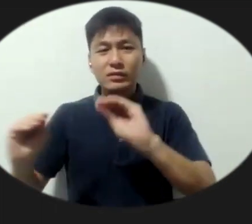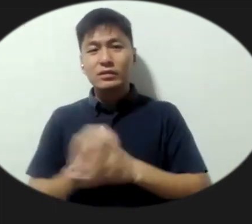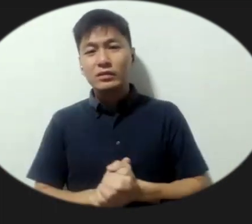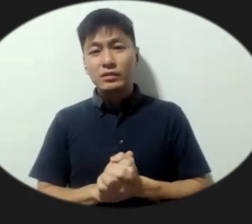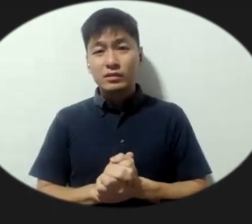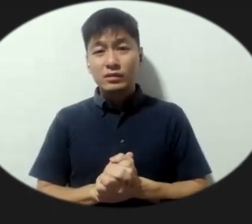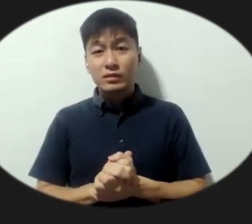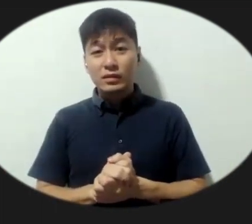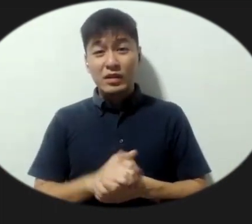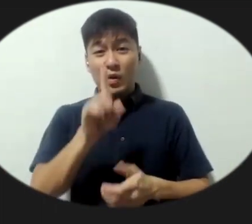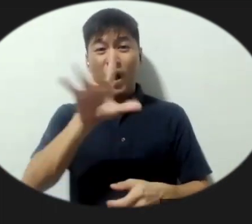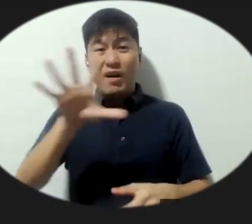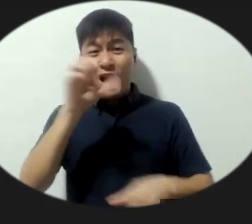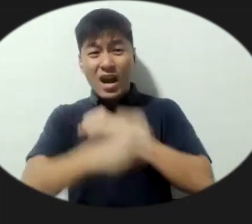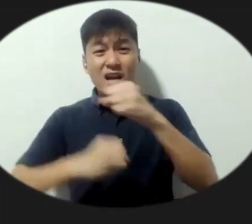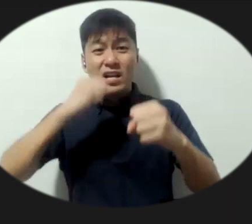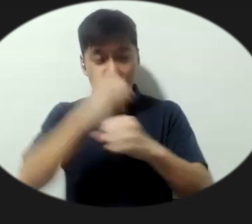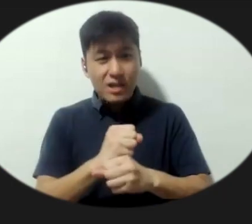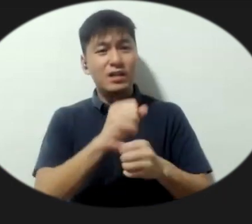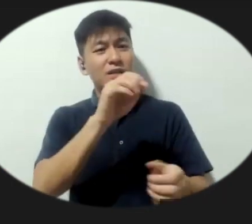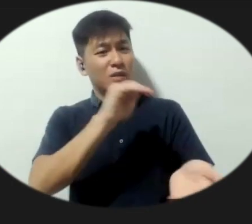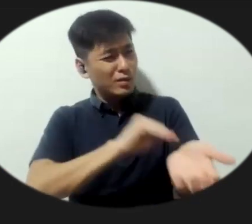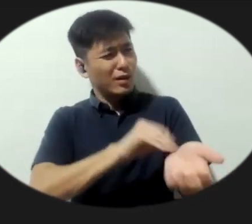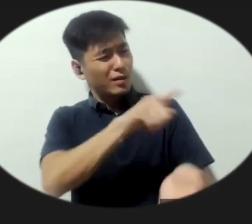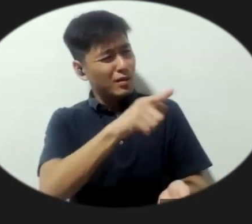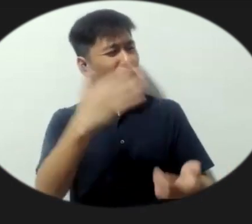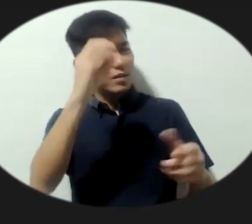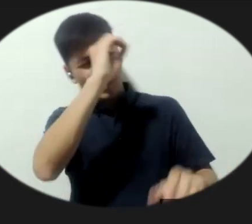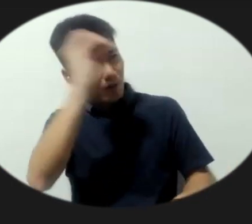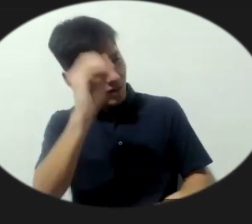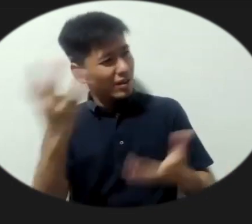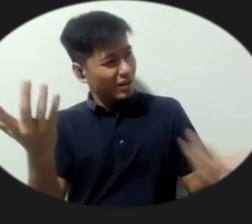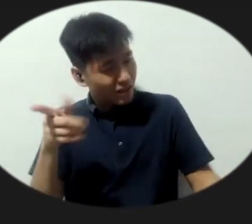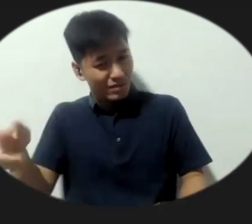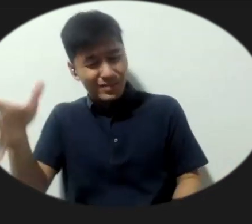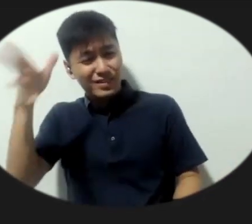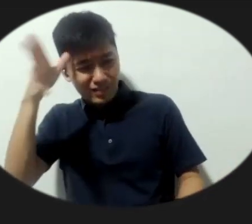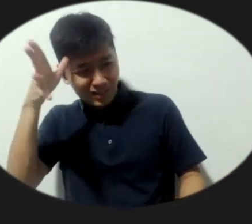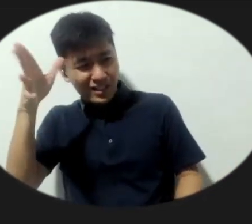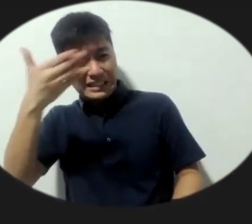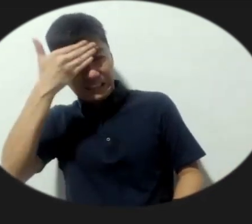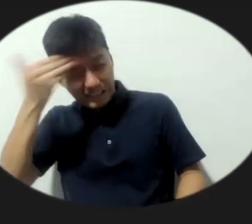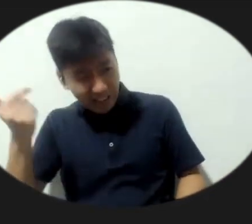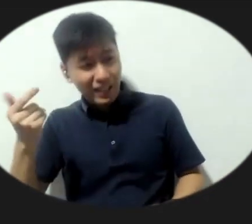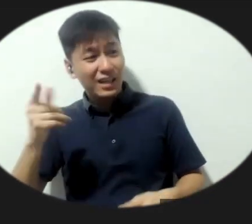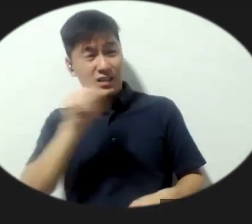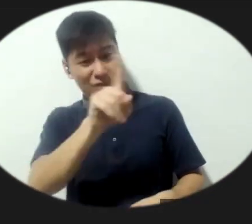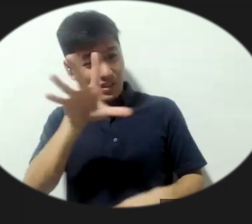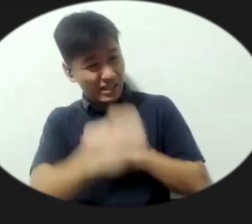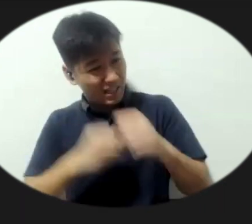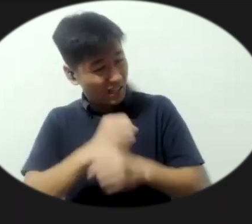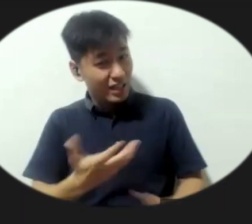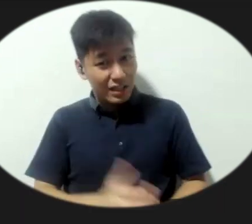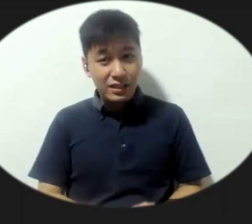the doctor does not understand. But I realized also one of the mistakes we were doing was the fact that we never